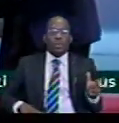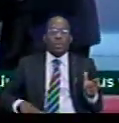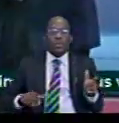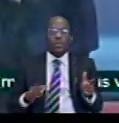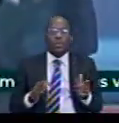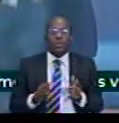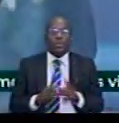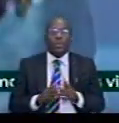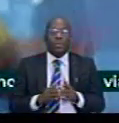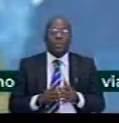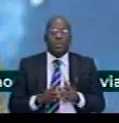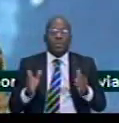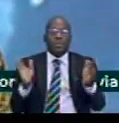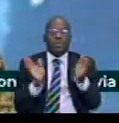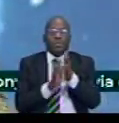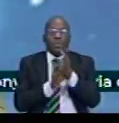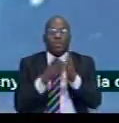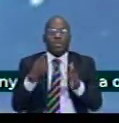Praise